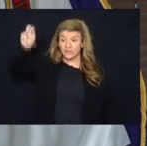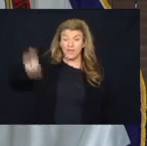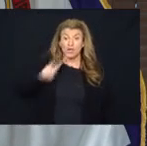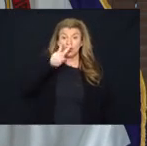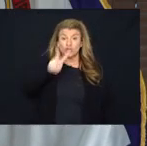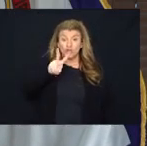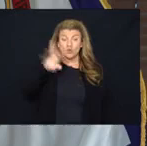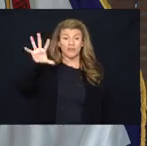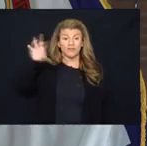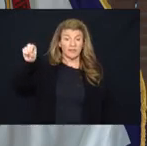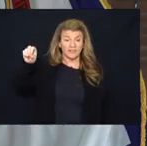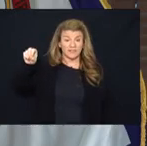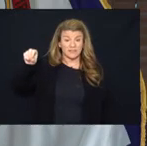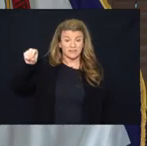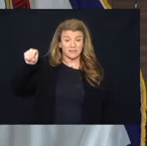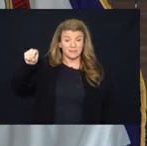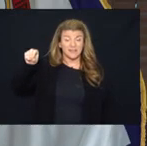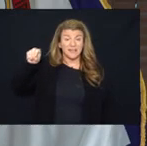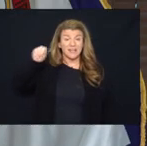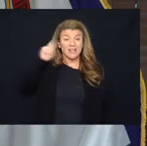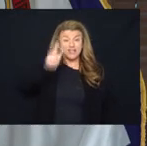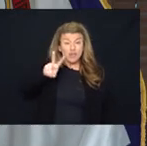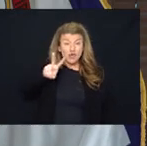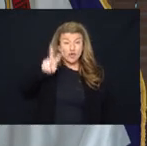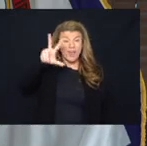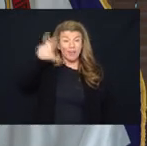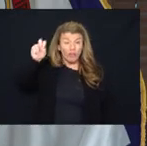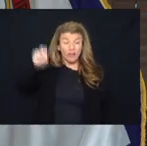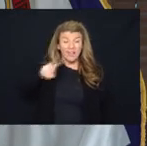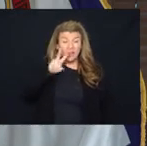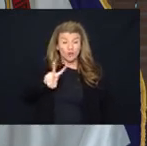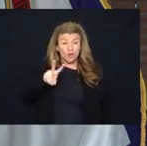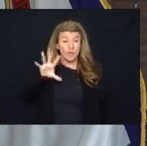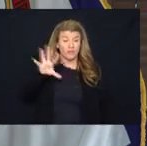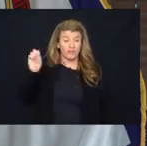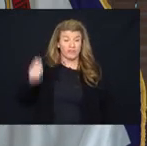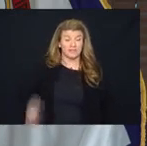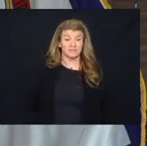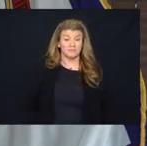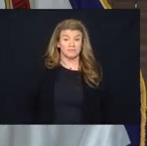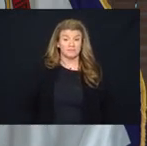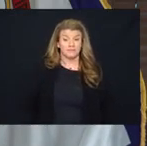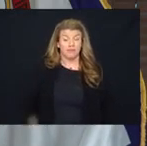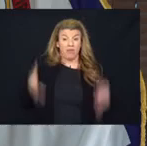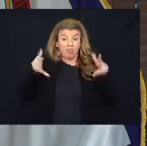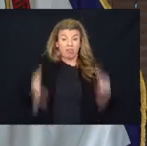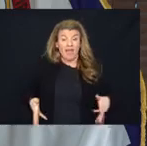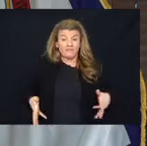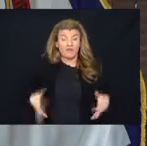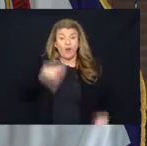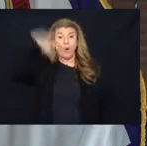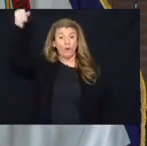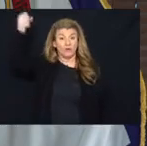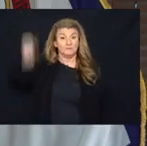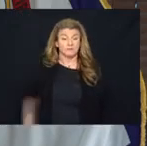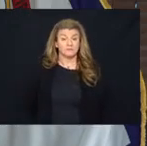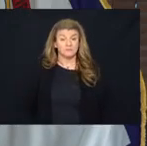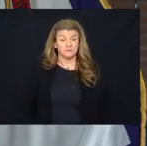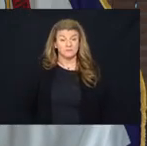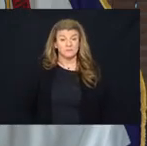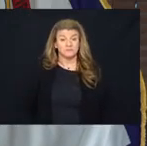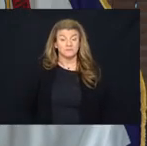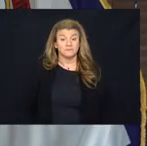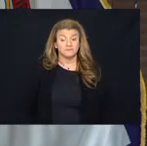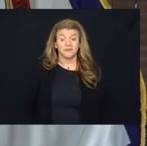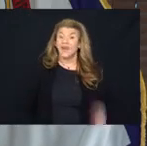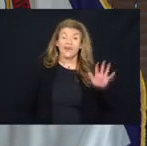in their 50s, 2 in their 30s and 2 in their 50s, and all the rest older.